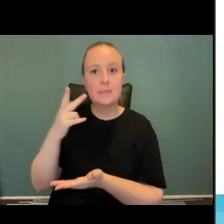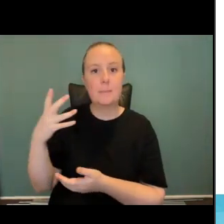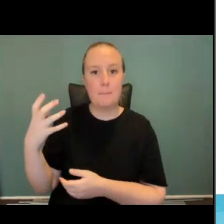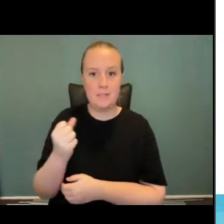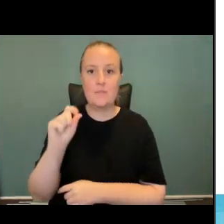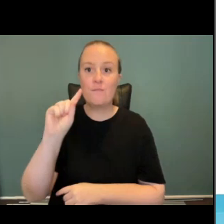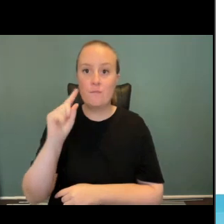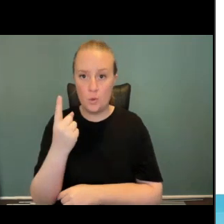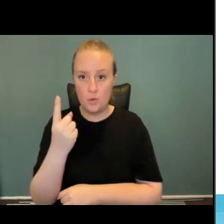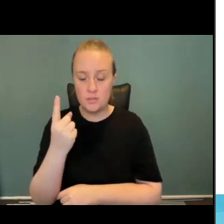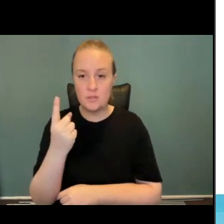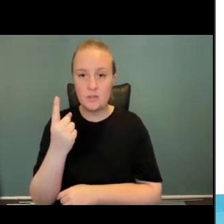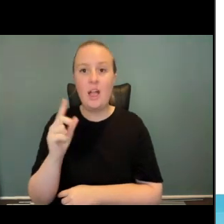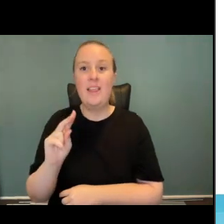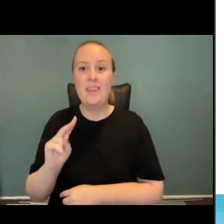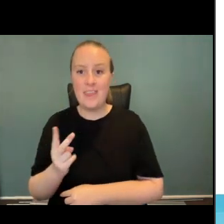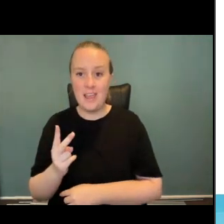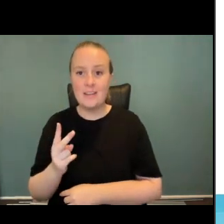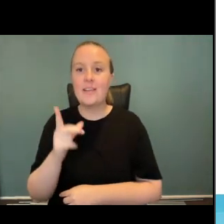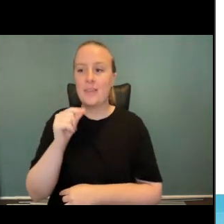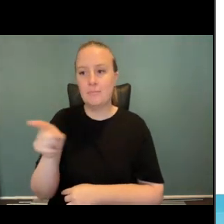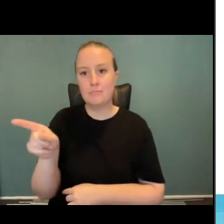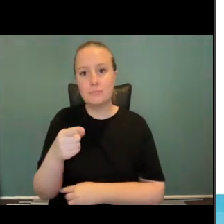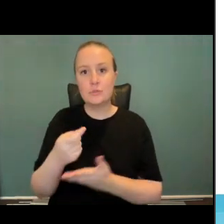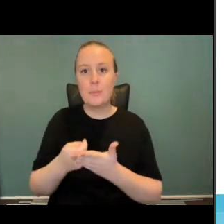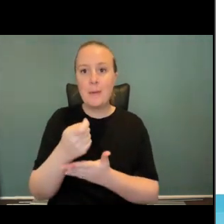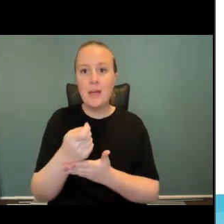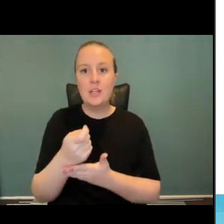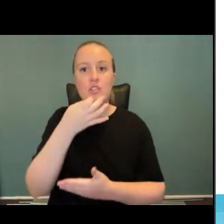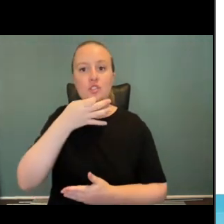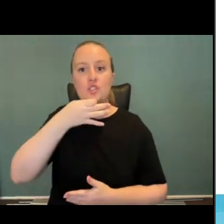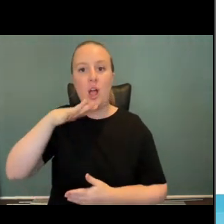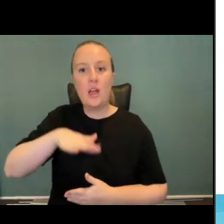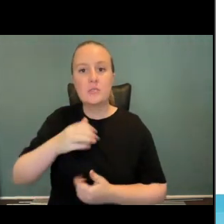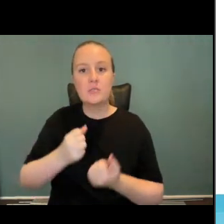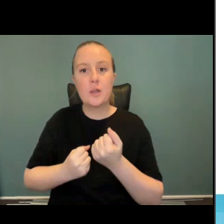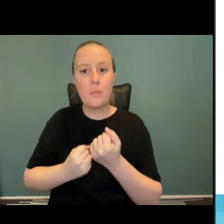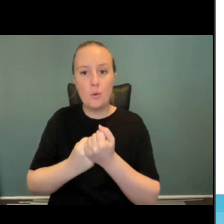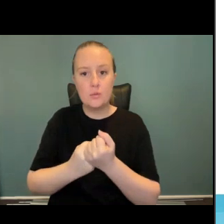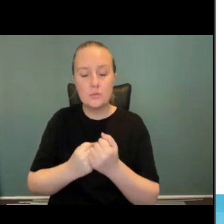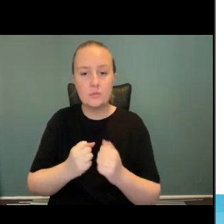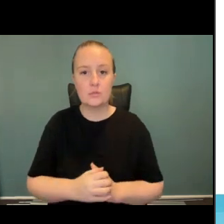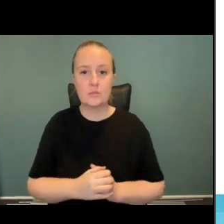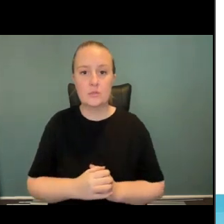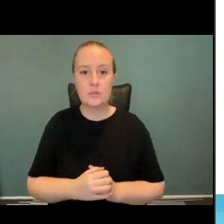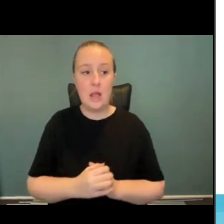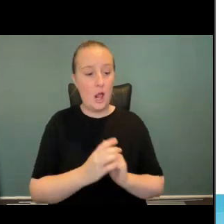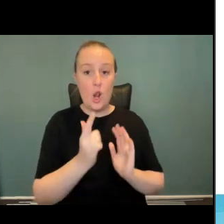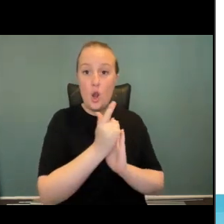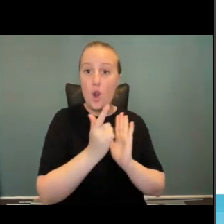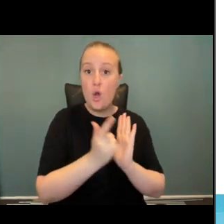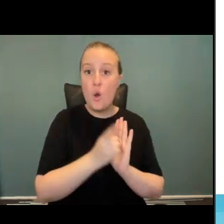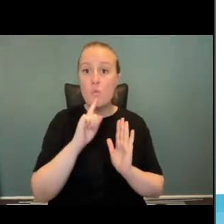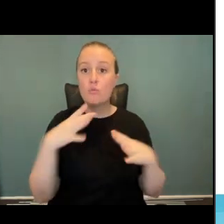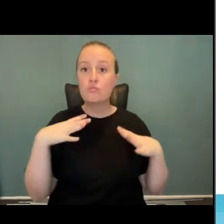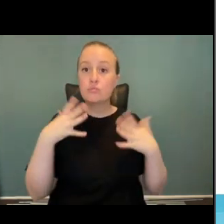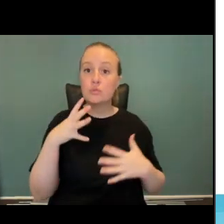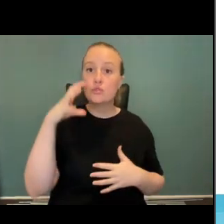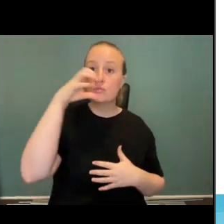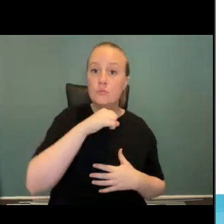test needs to be done to claim child support, and that no legal presumptions of paternity exist. Again, we'll go through those presumptions in a